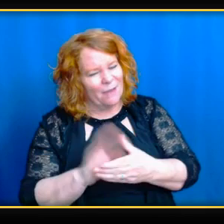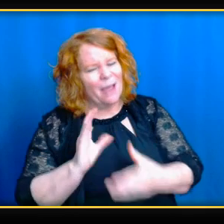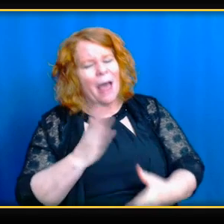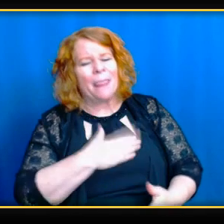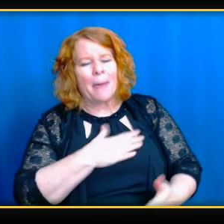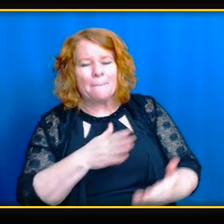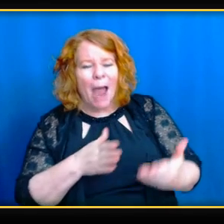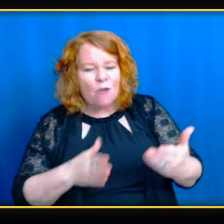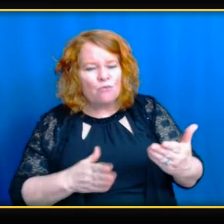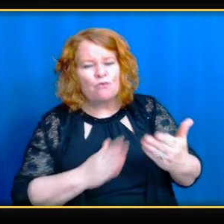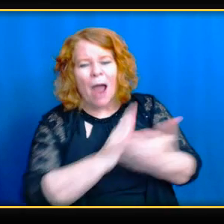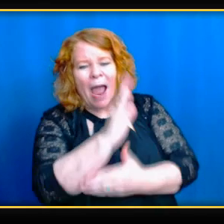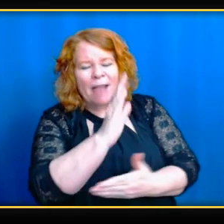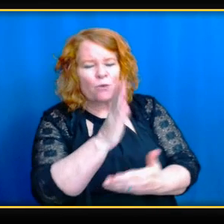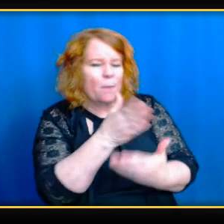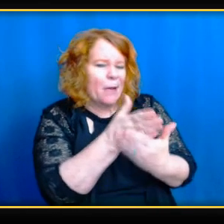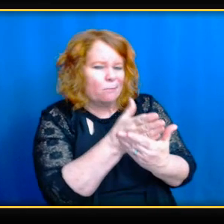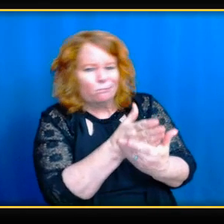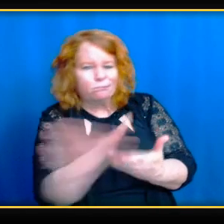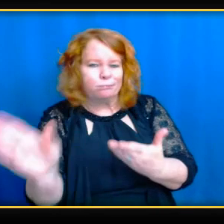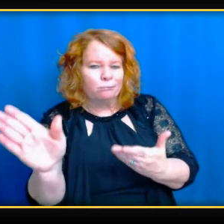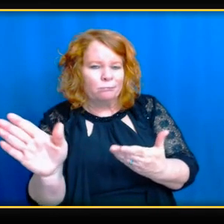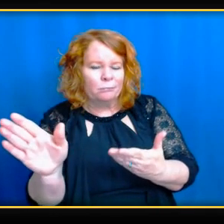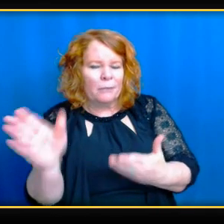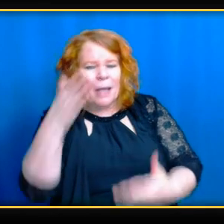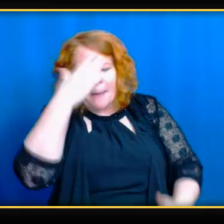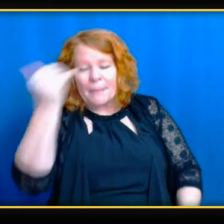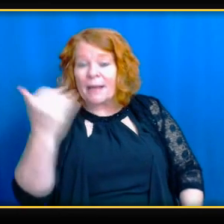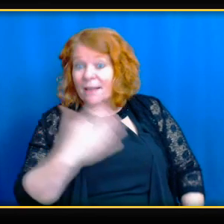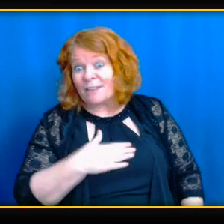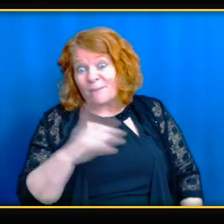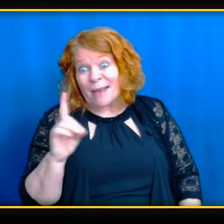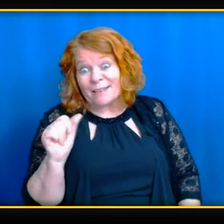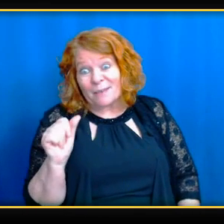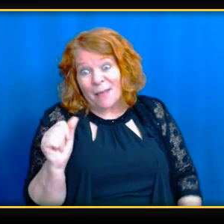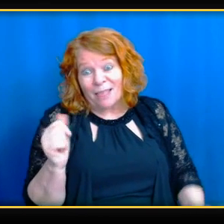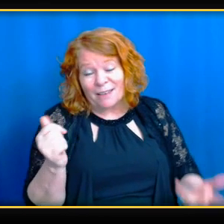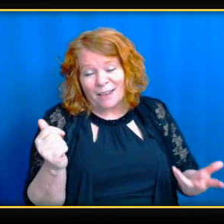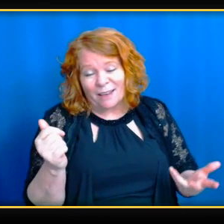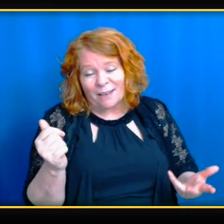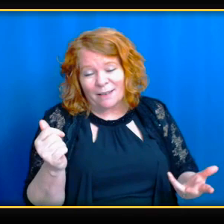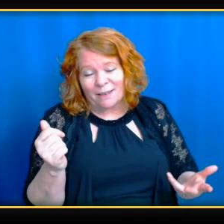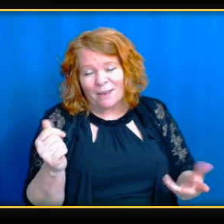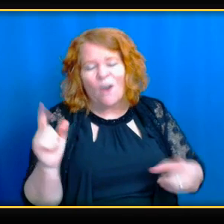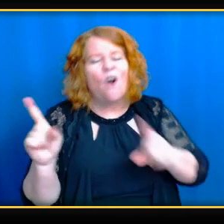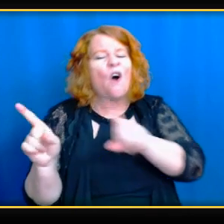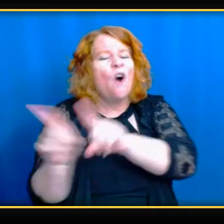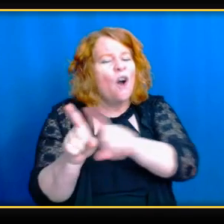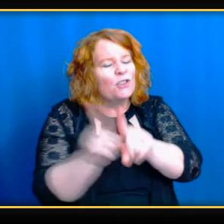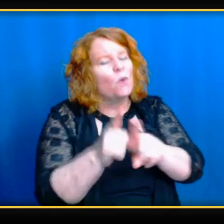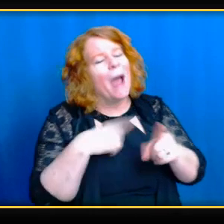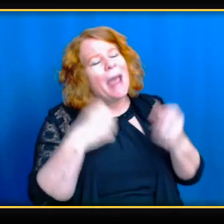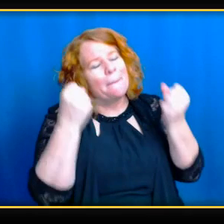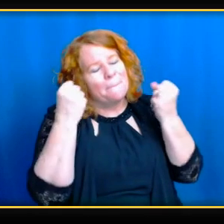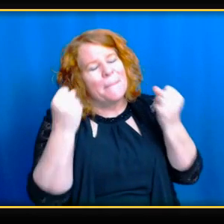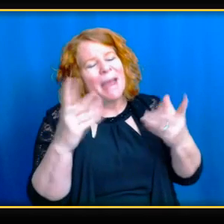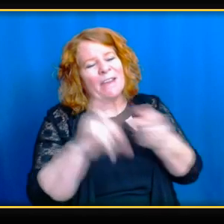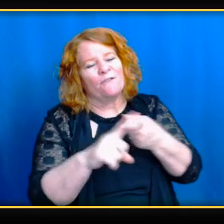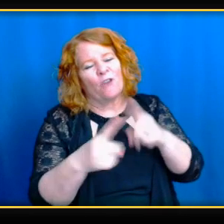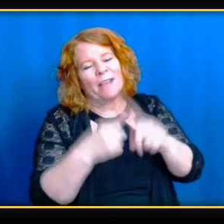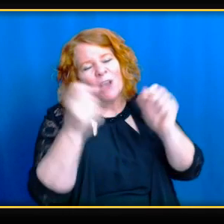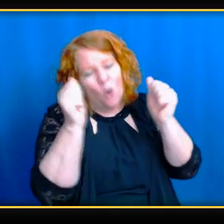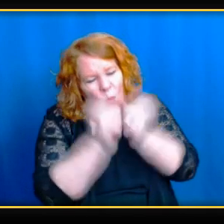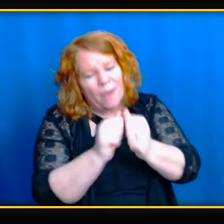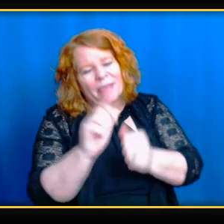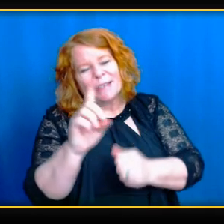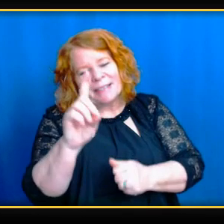abrogated because of my disability, and that I had many friends with disabilities who had the same